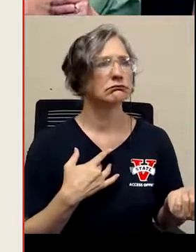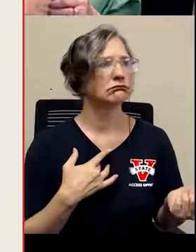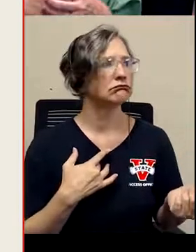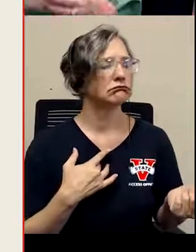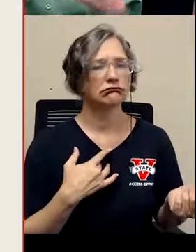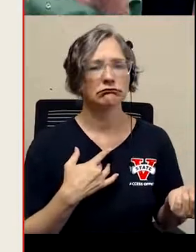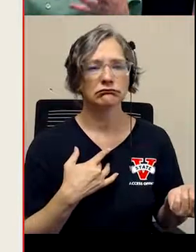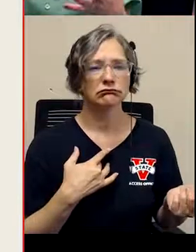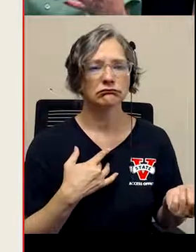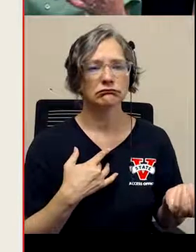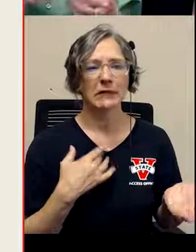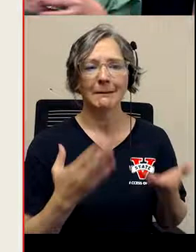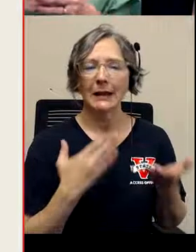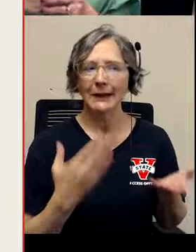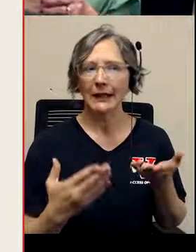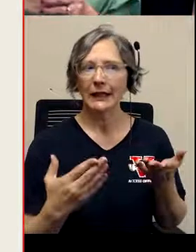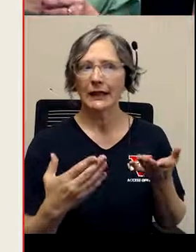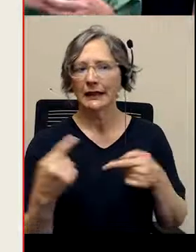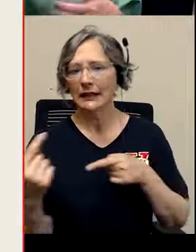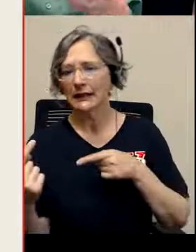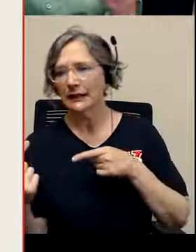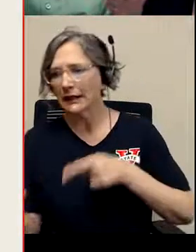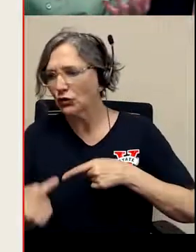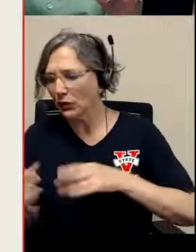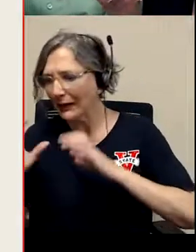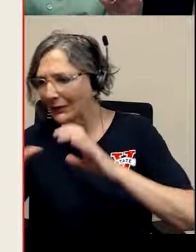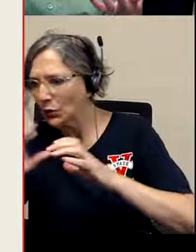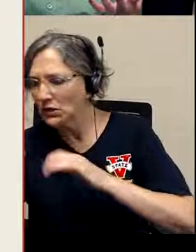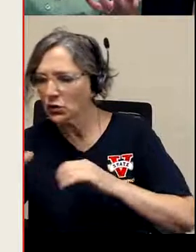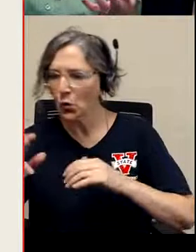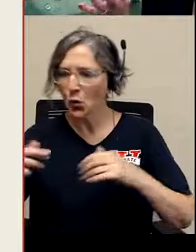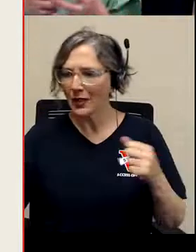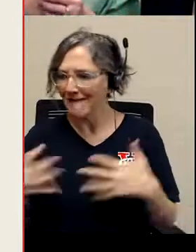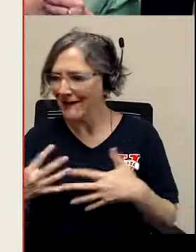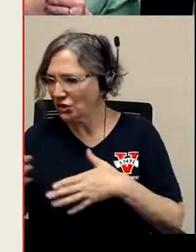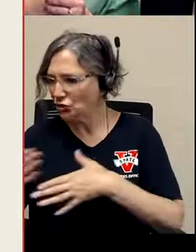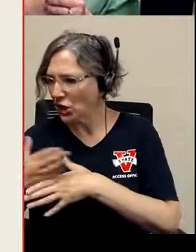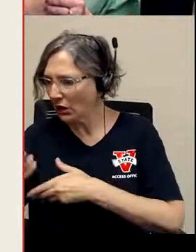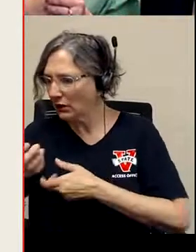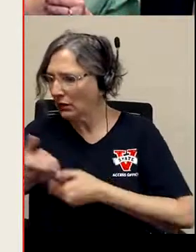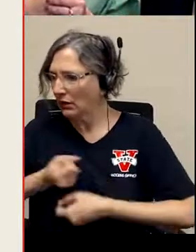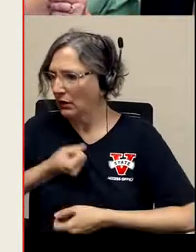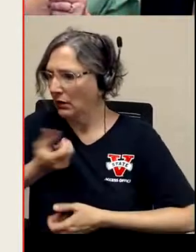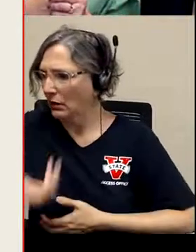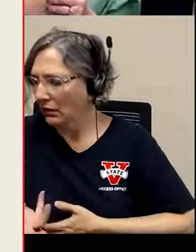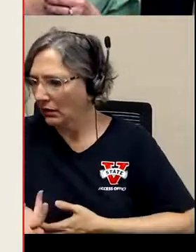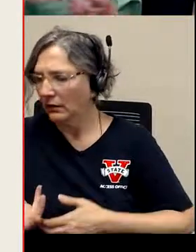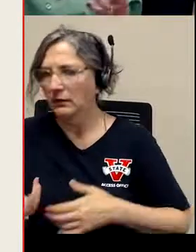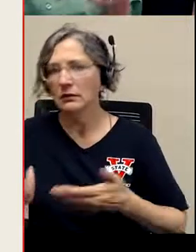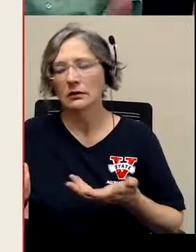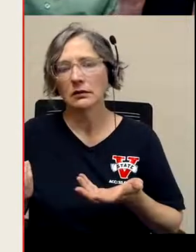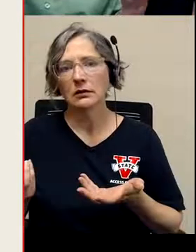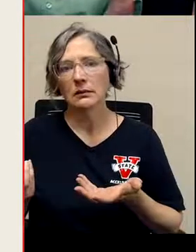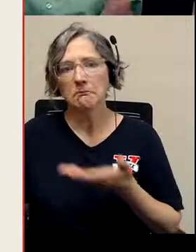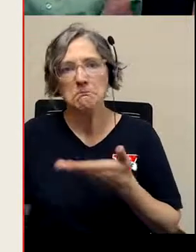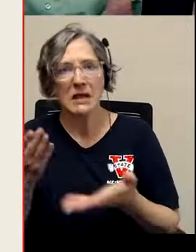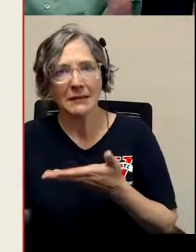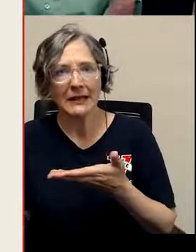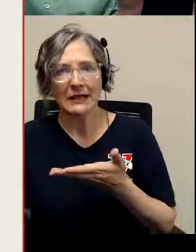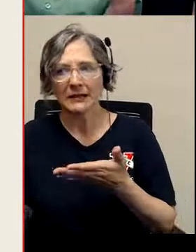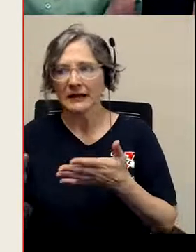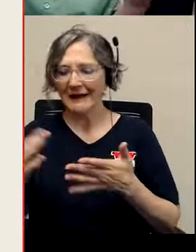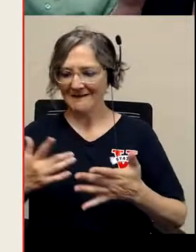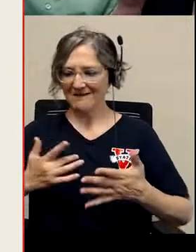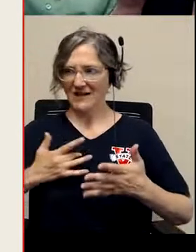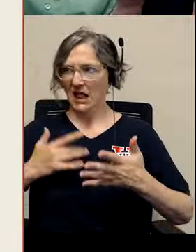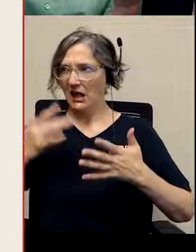struggle with their communication skills or be fearful of sharing in class, or you know, maybe sensory issues